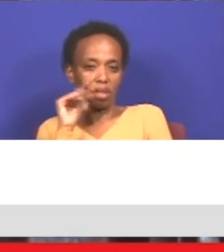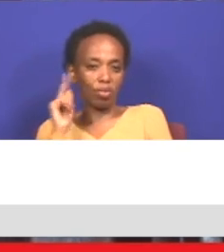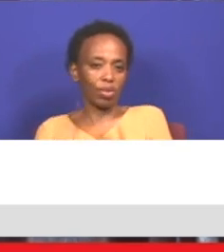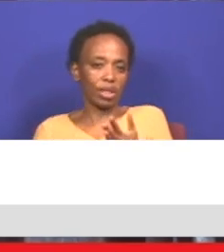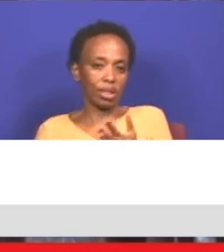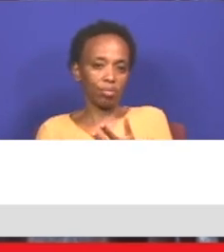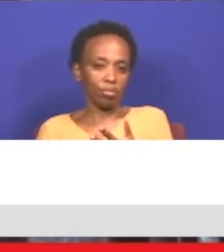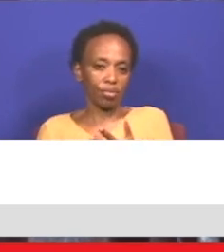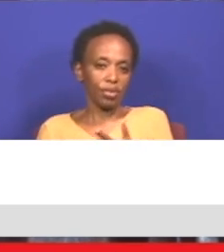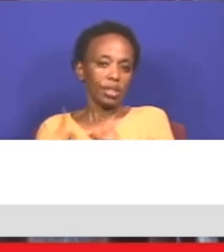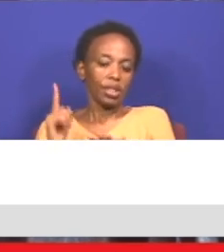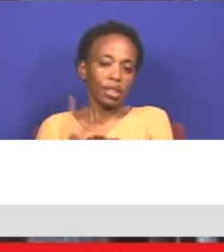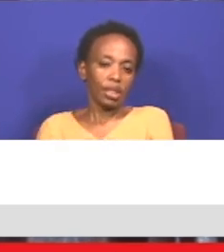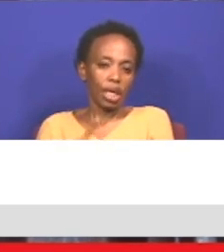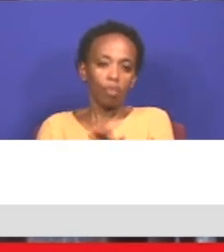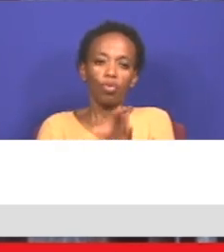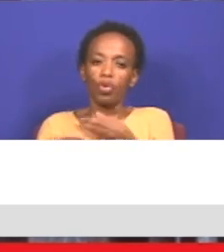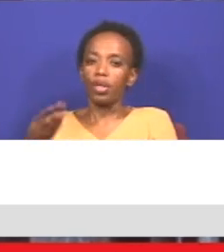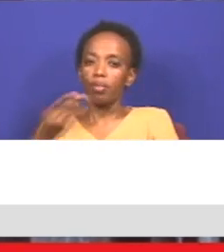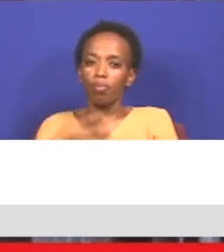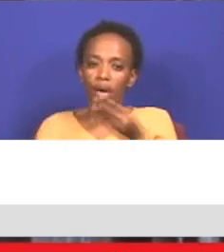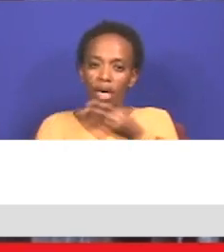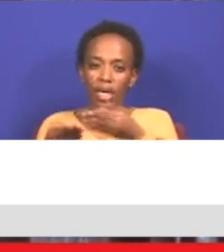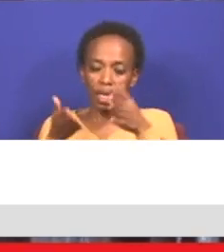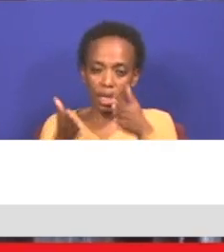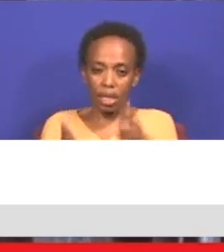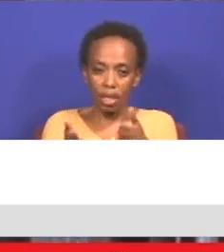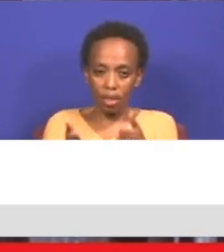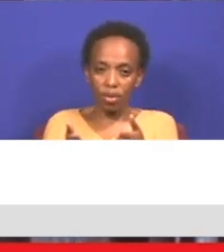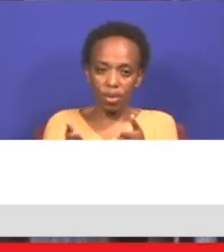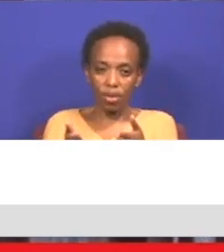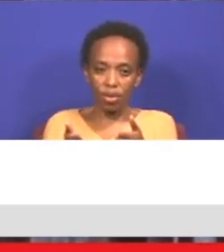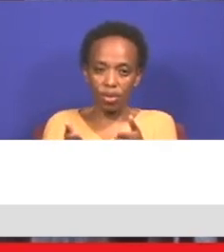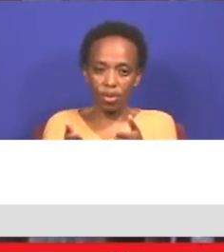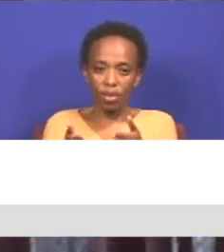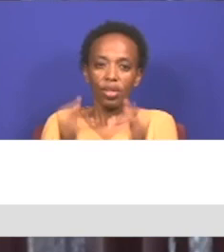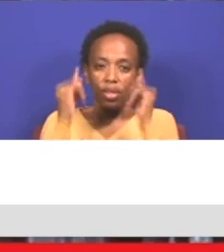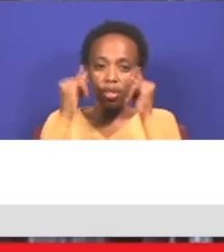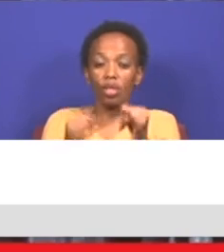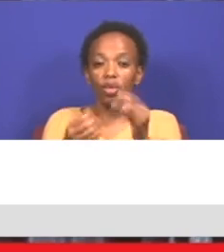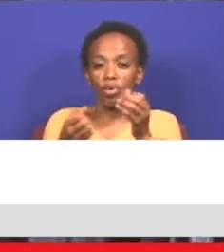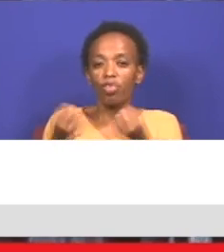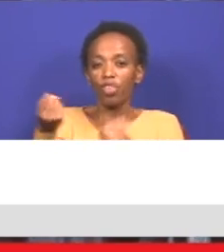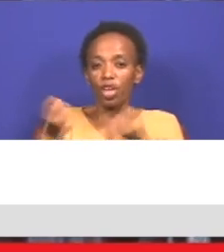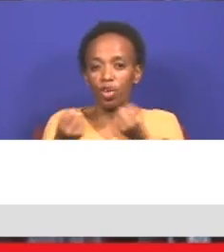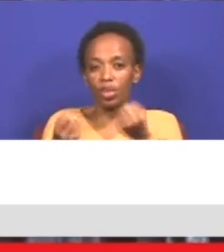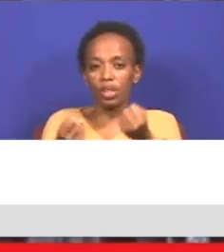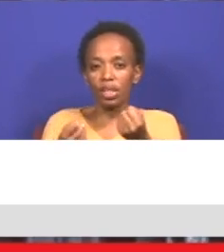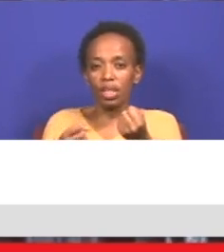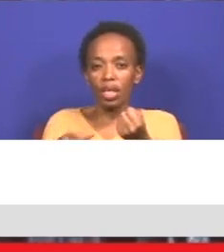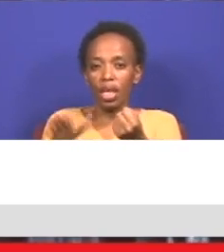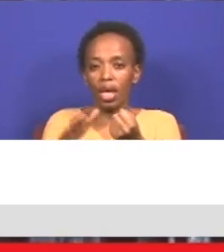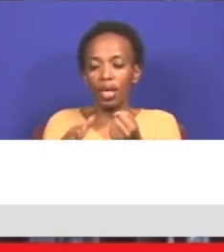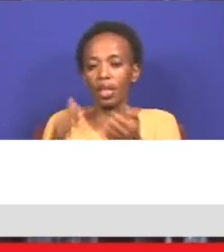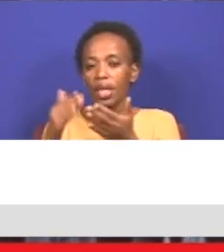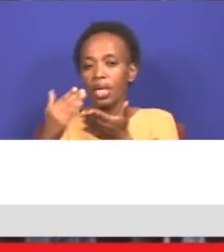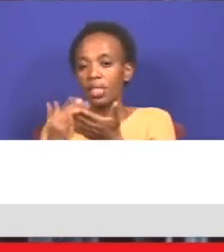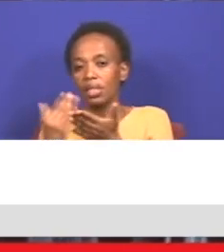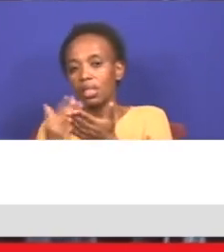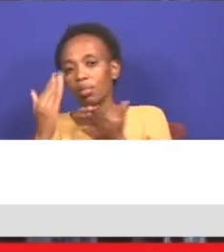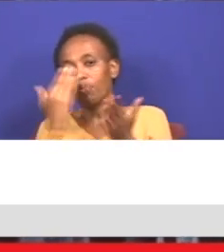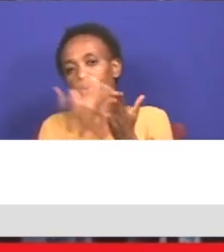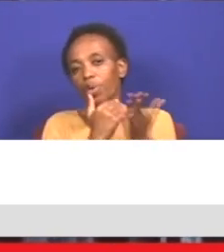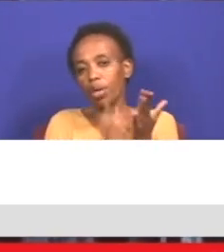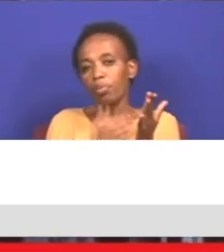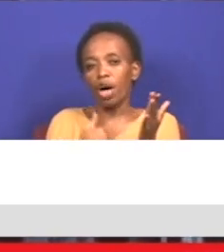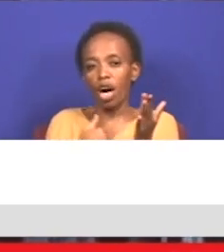that as we buy locally, as we buy new vehicles under the leasing program, you